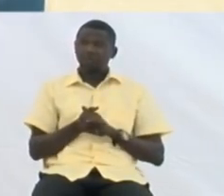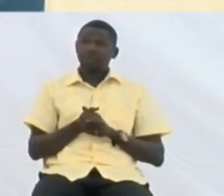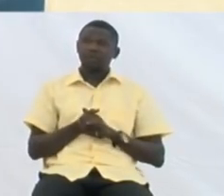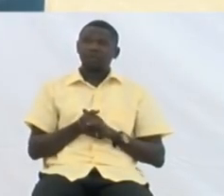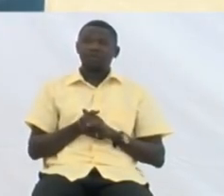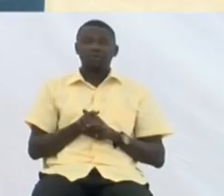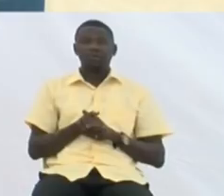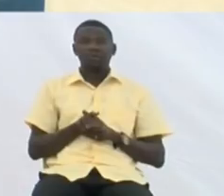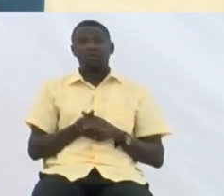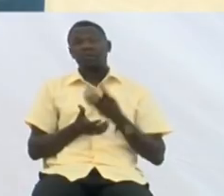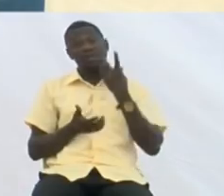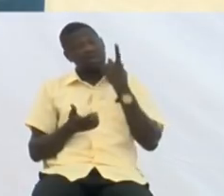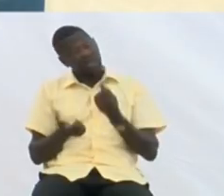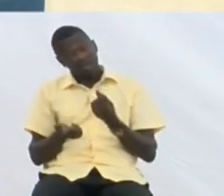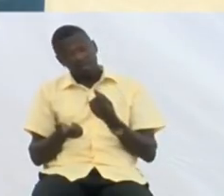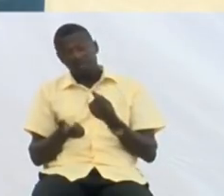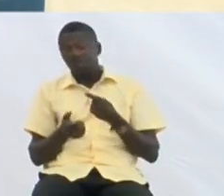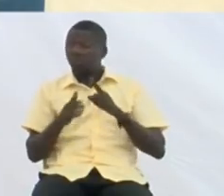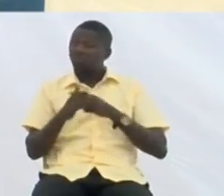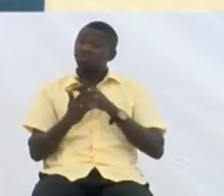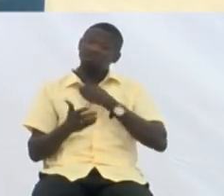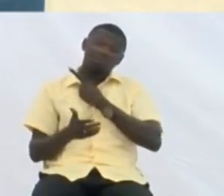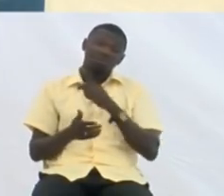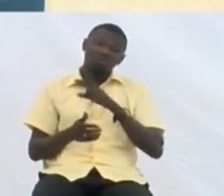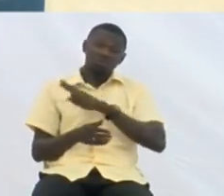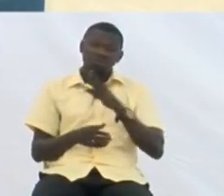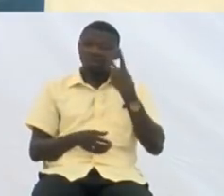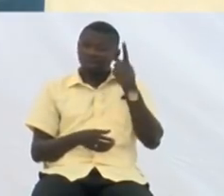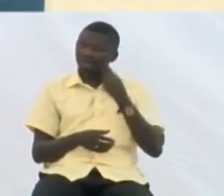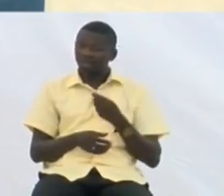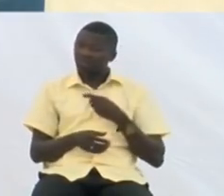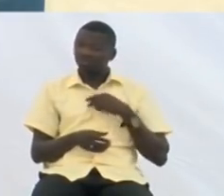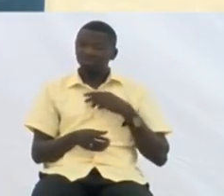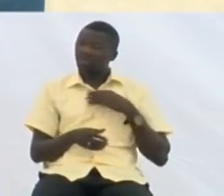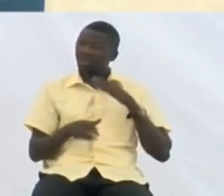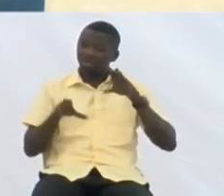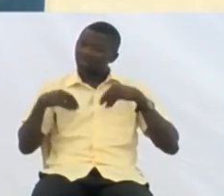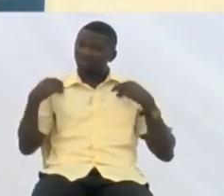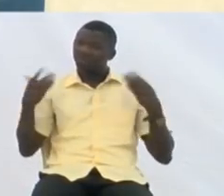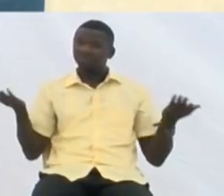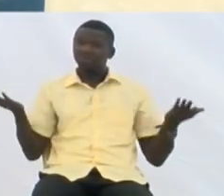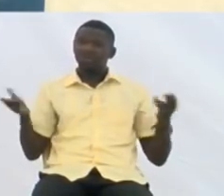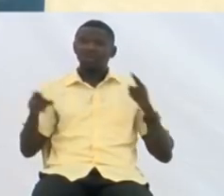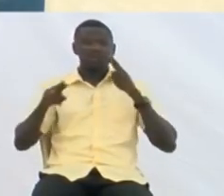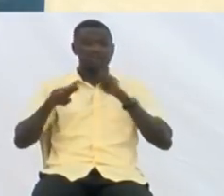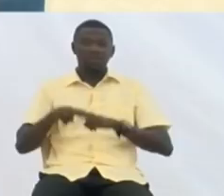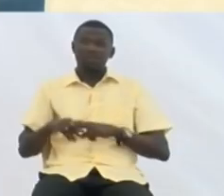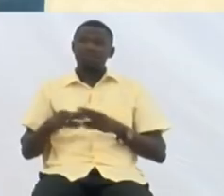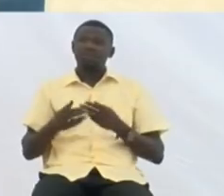refuse? Even if, no matter how we did not like it, we beat and we just sat down.